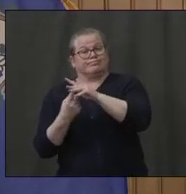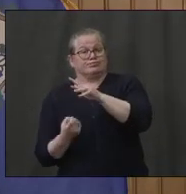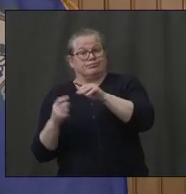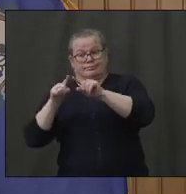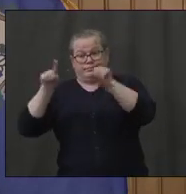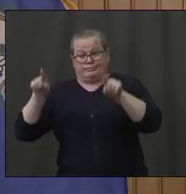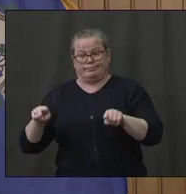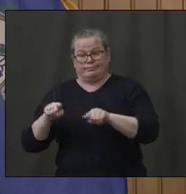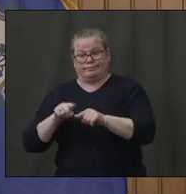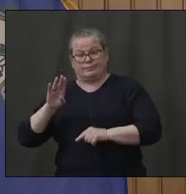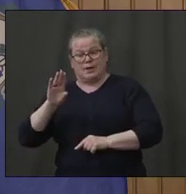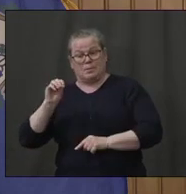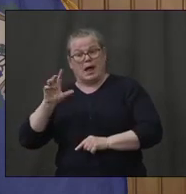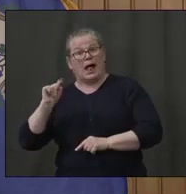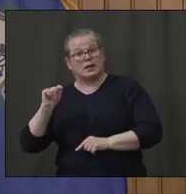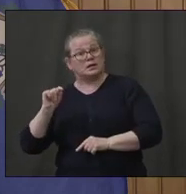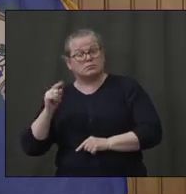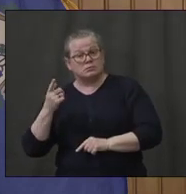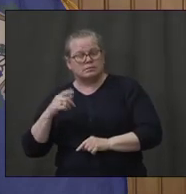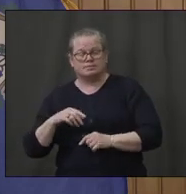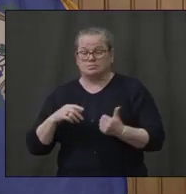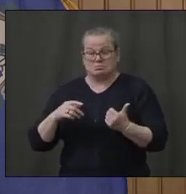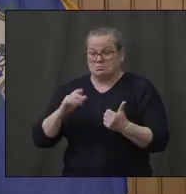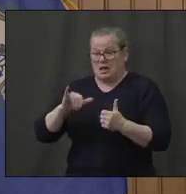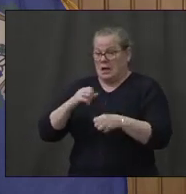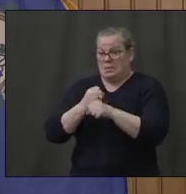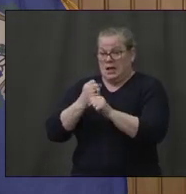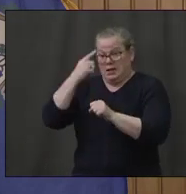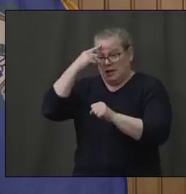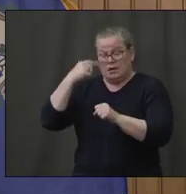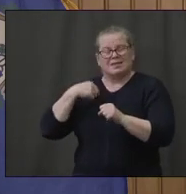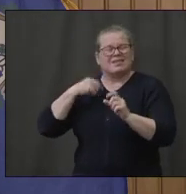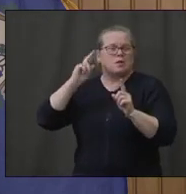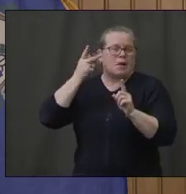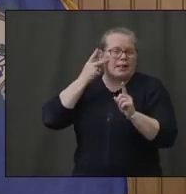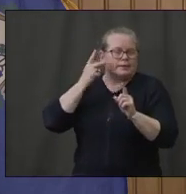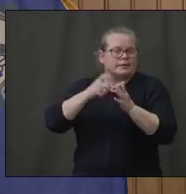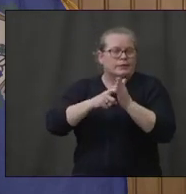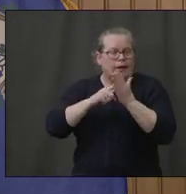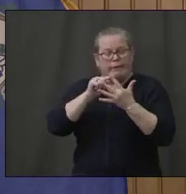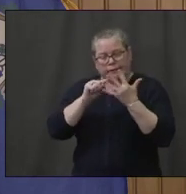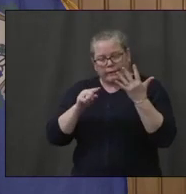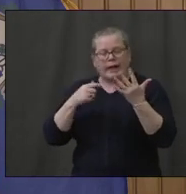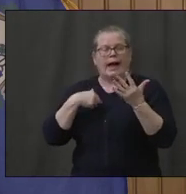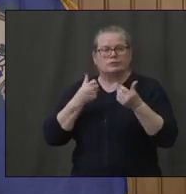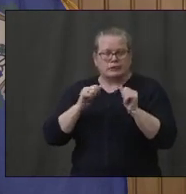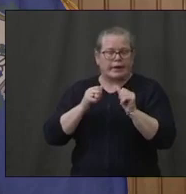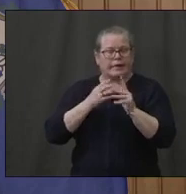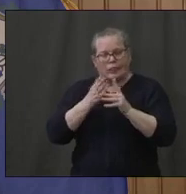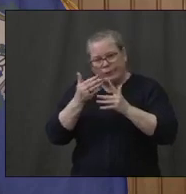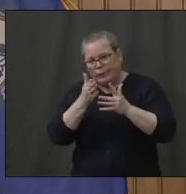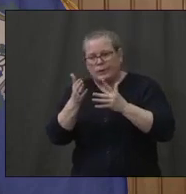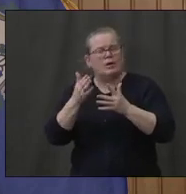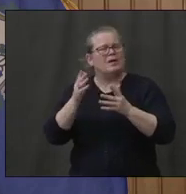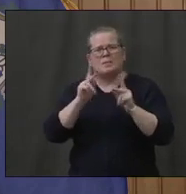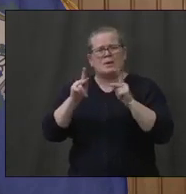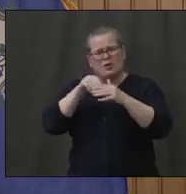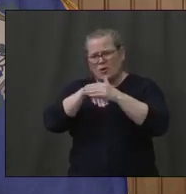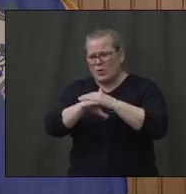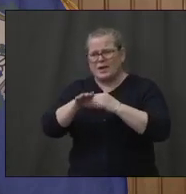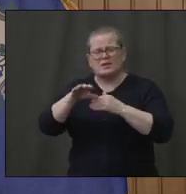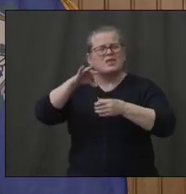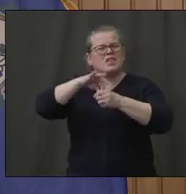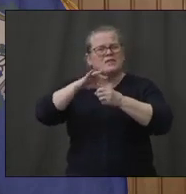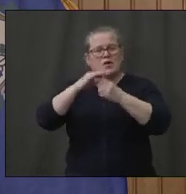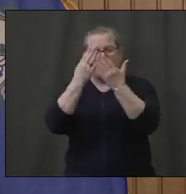of navigating the politics around this building right now on that issue. I don't want people going to a voting booth. I don't want them waiting in